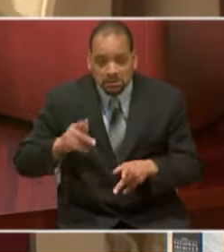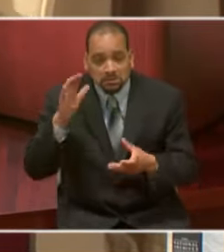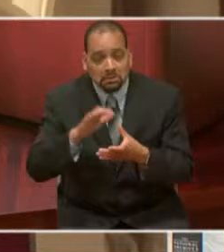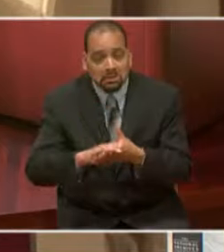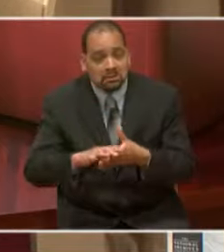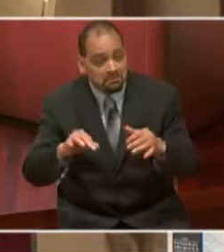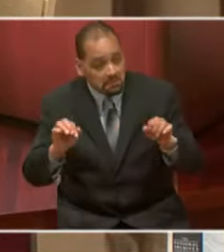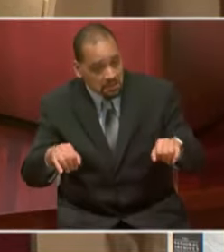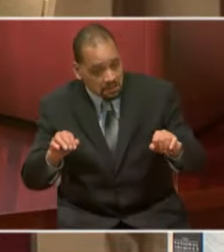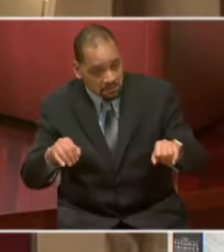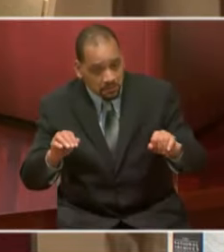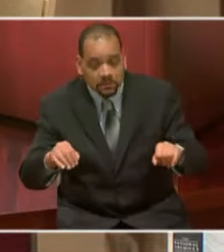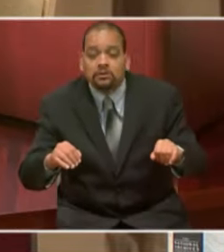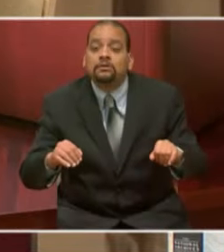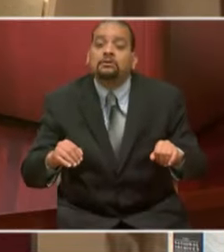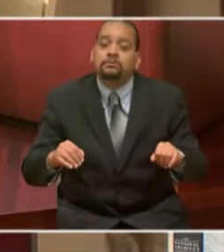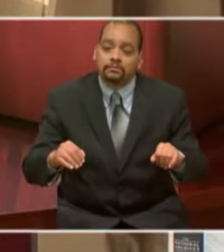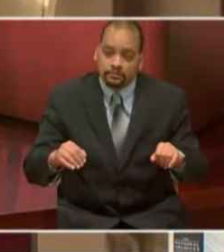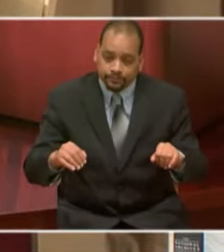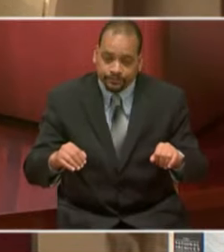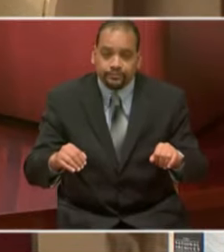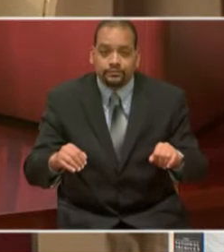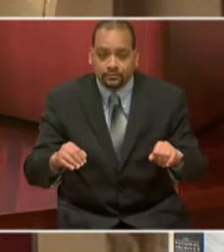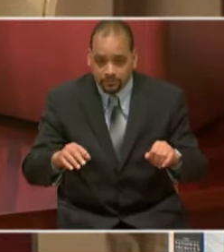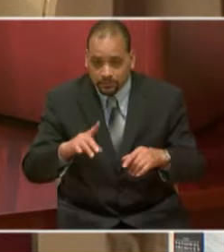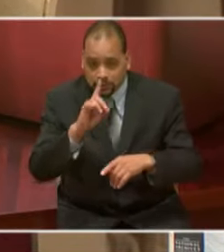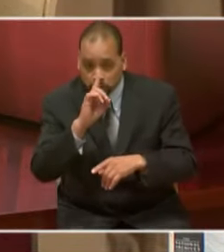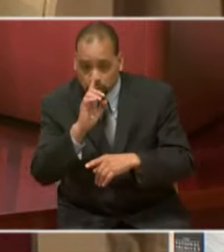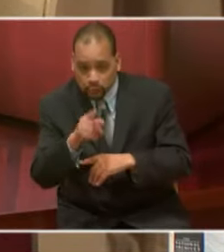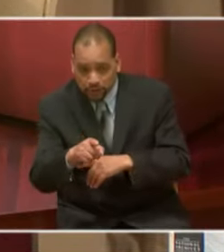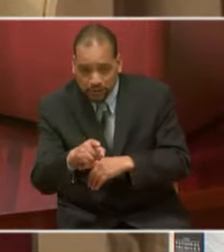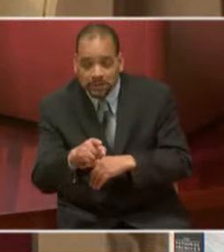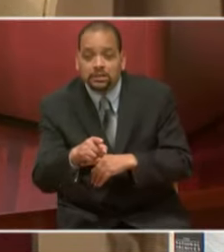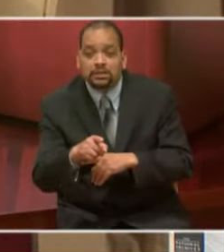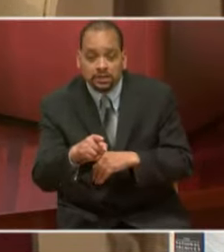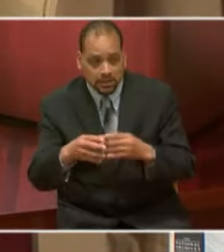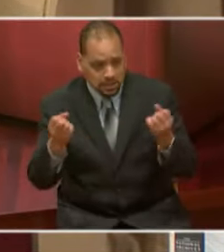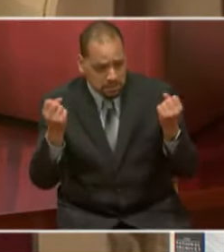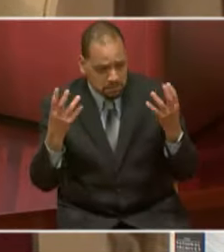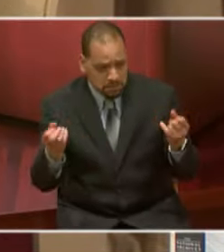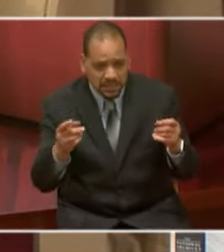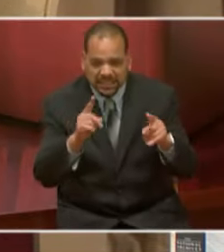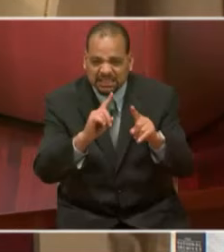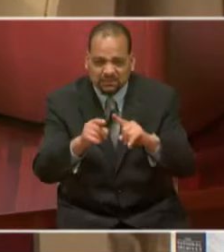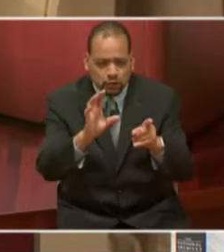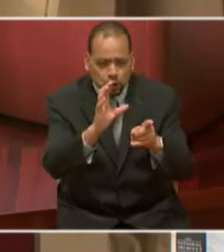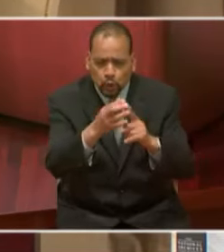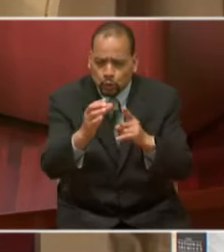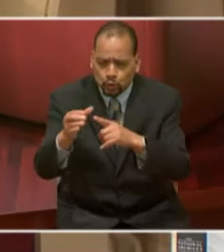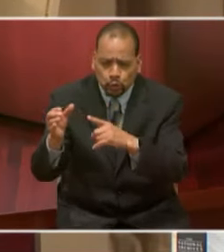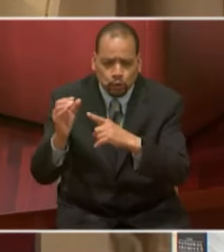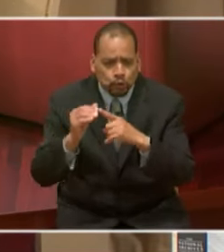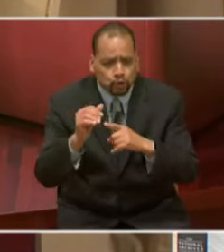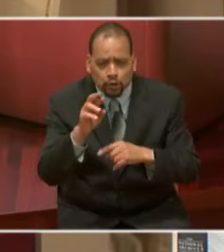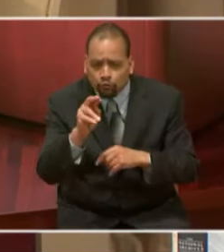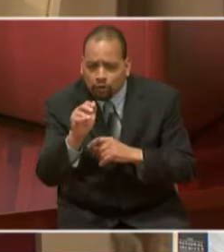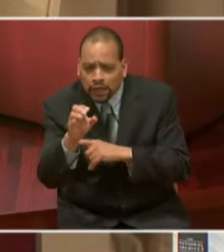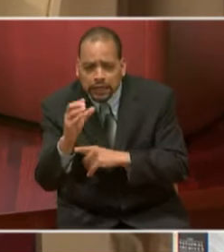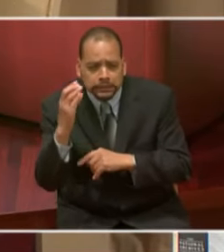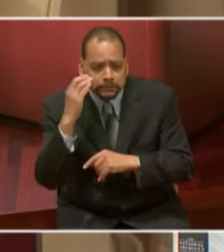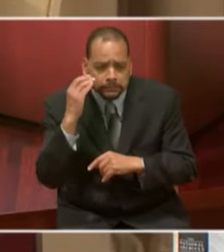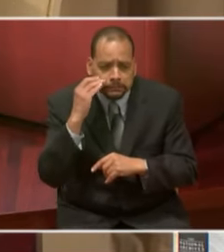of the Voting Rights Act. My view is that the vote is precious. It is almost